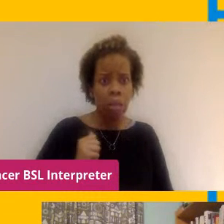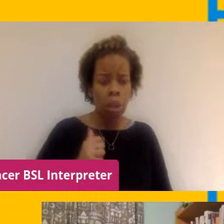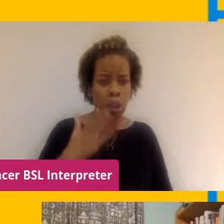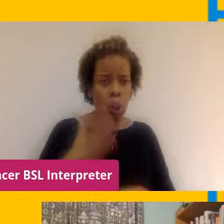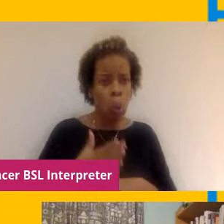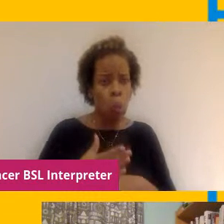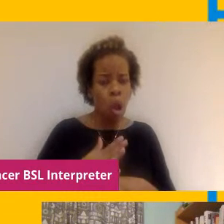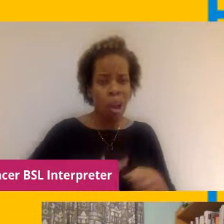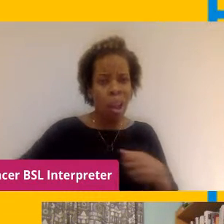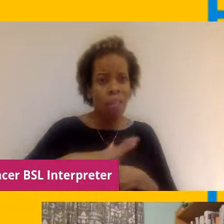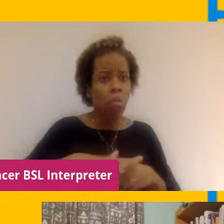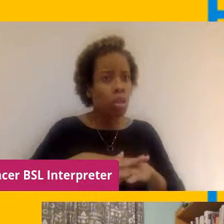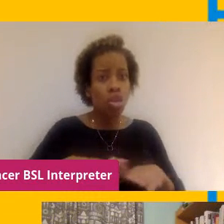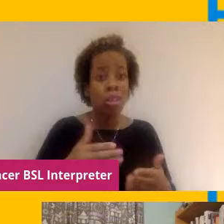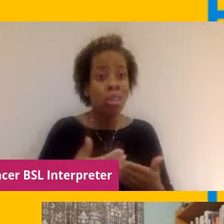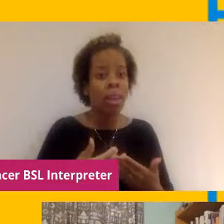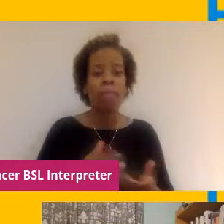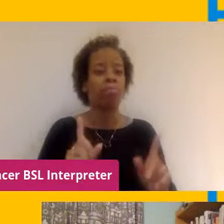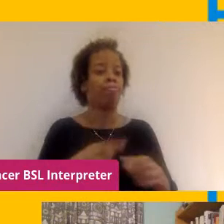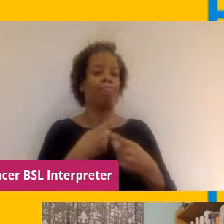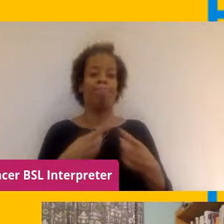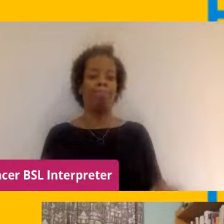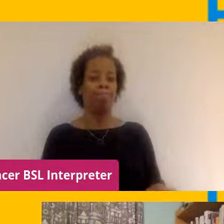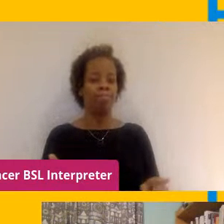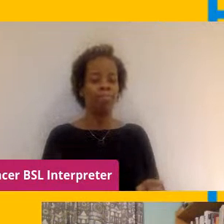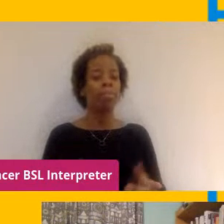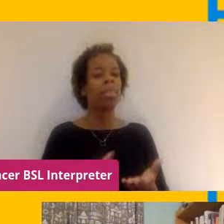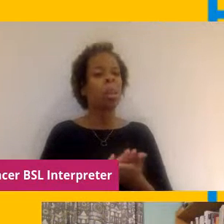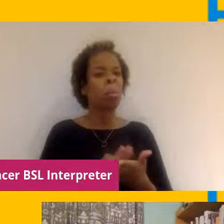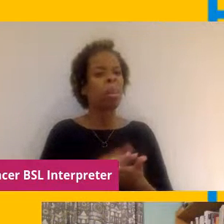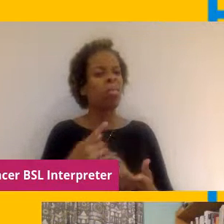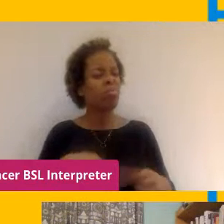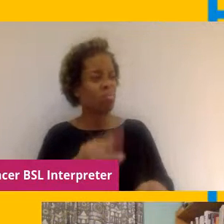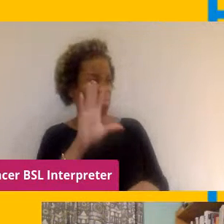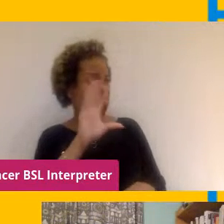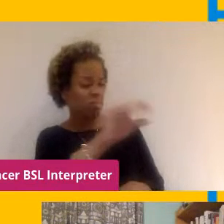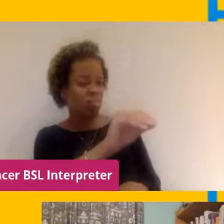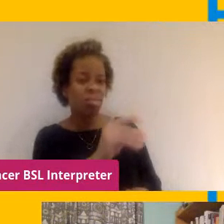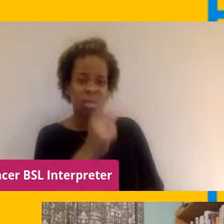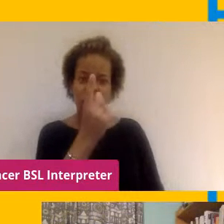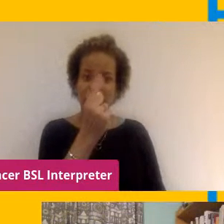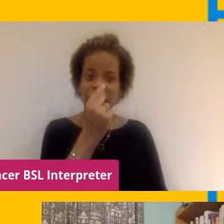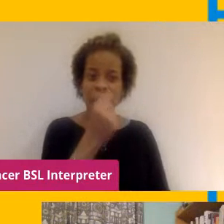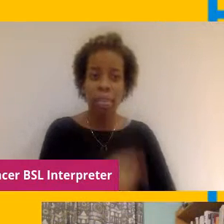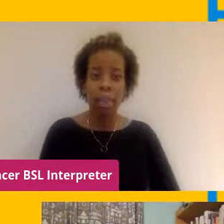is not safe. And so, you do need to make people aware of that if that's the case.